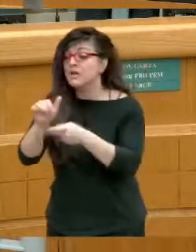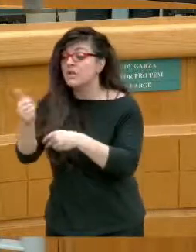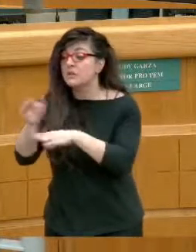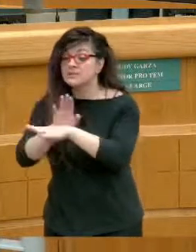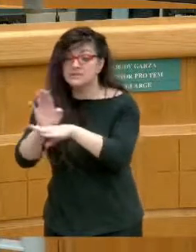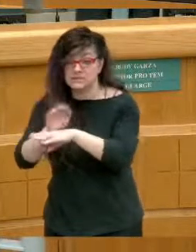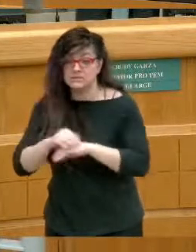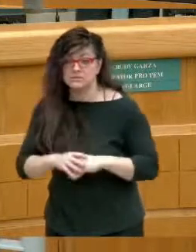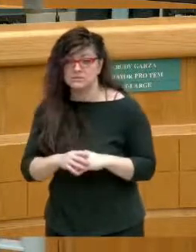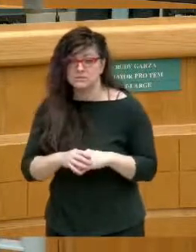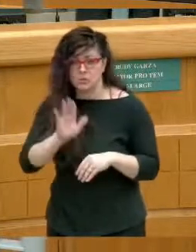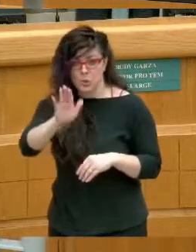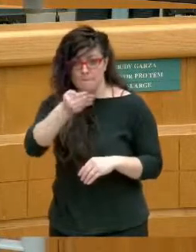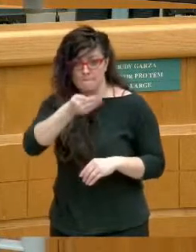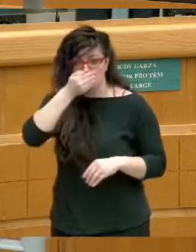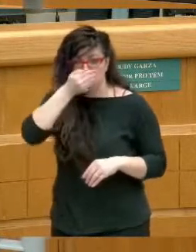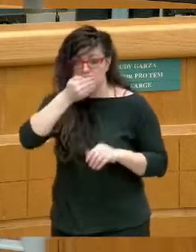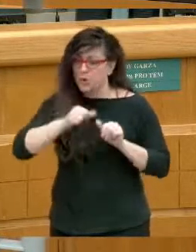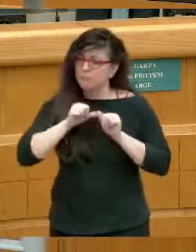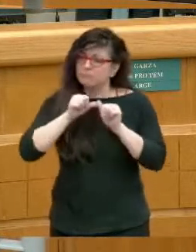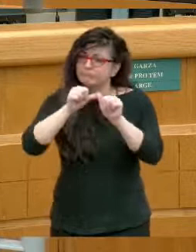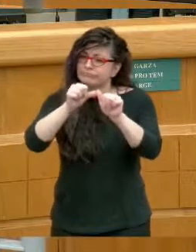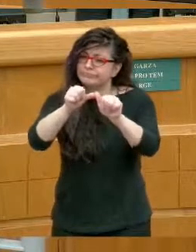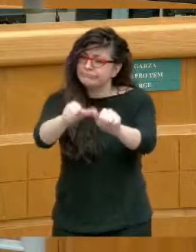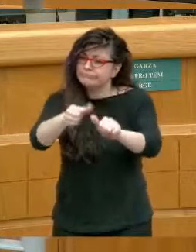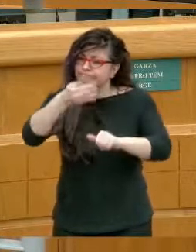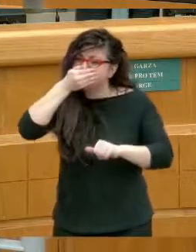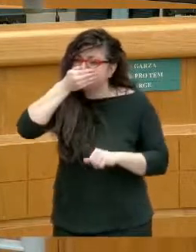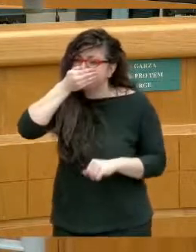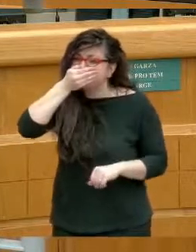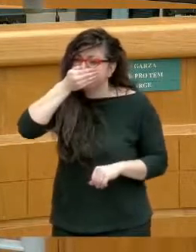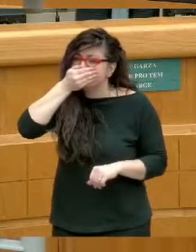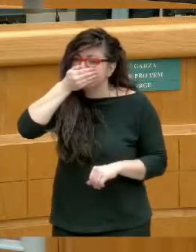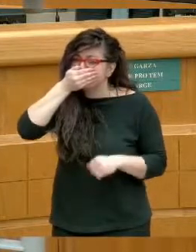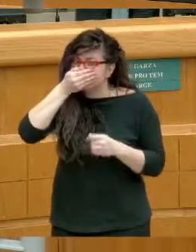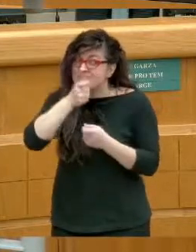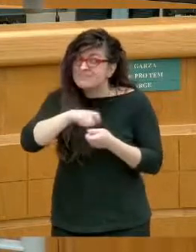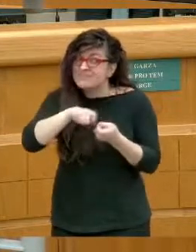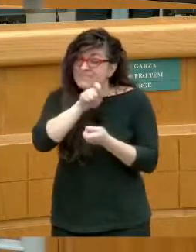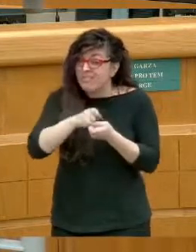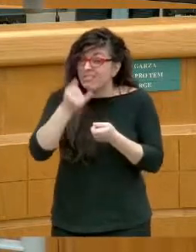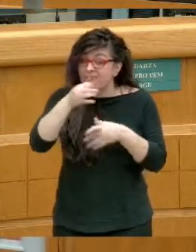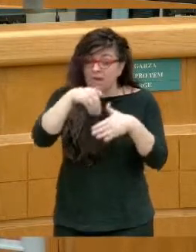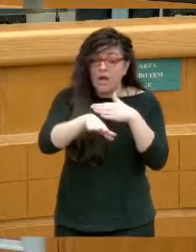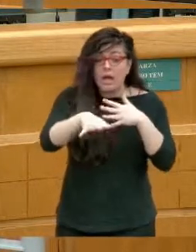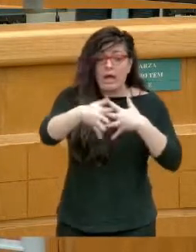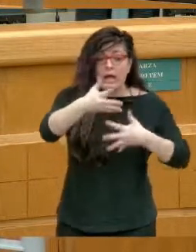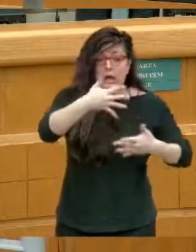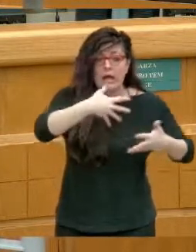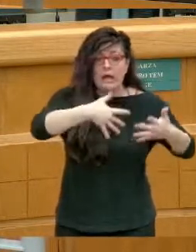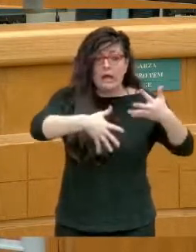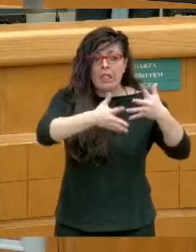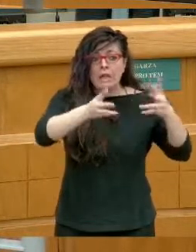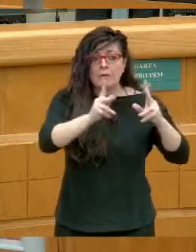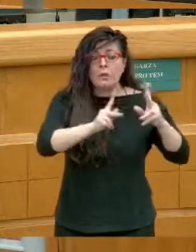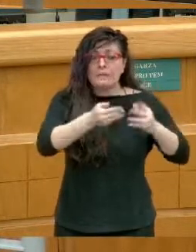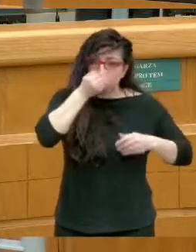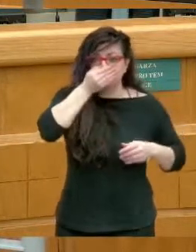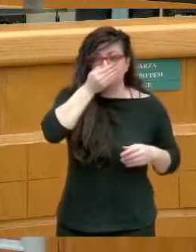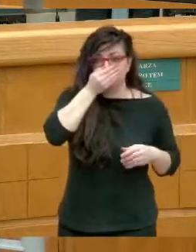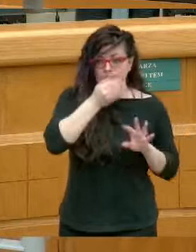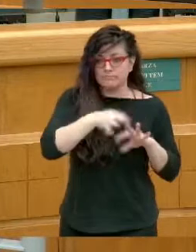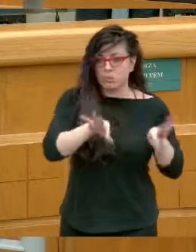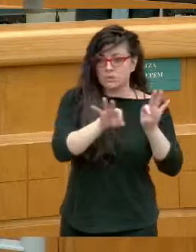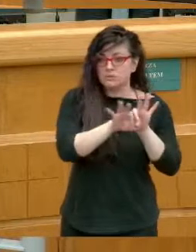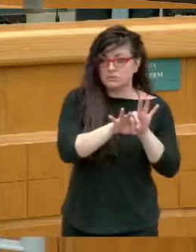when you're in areas where you cannot social distance or social distancing becomes challenging, and definitely in